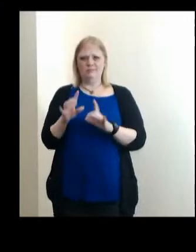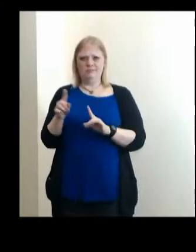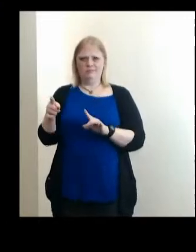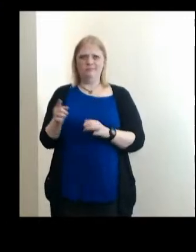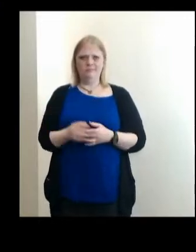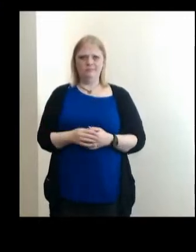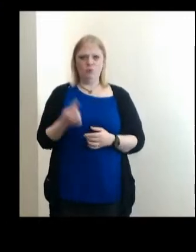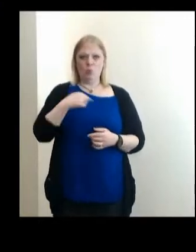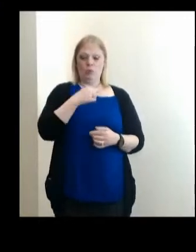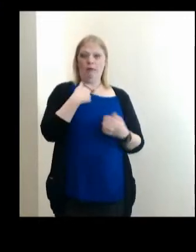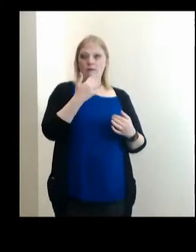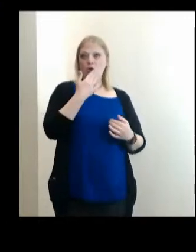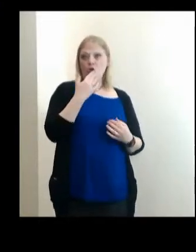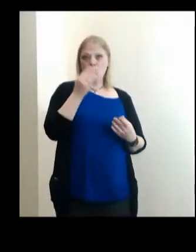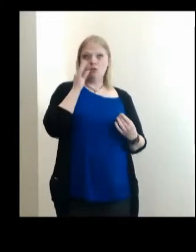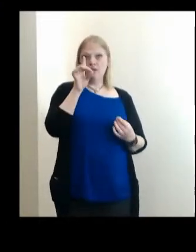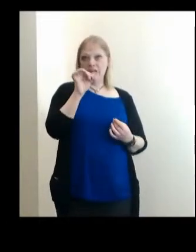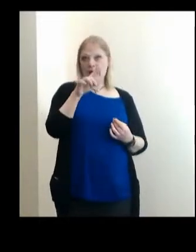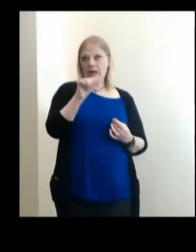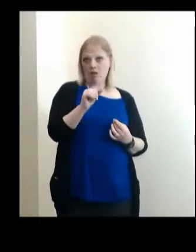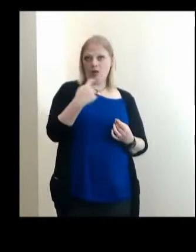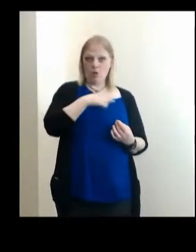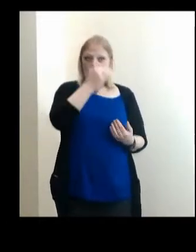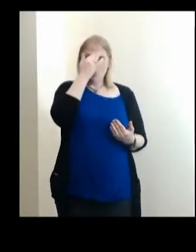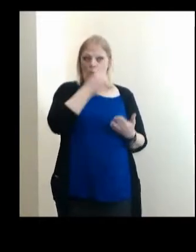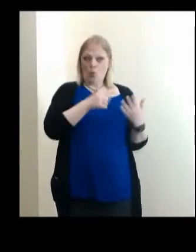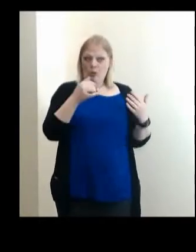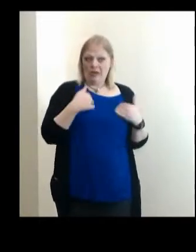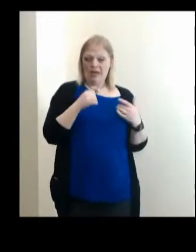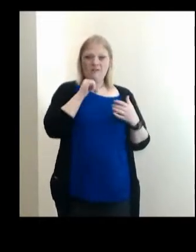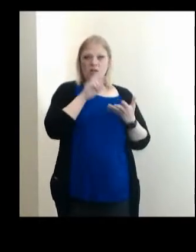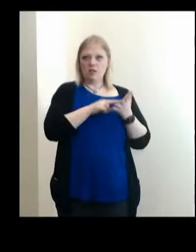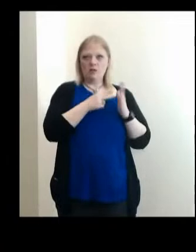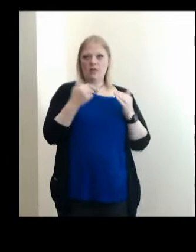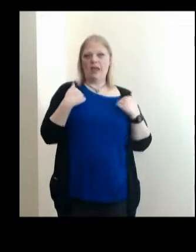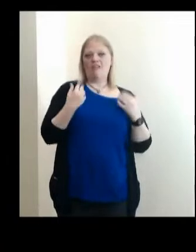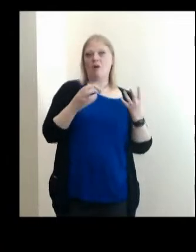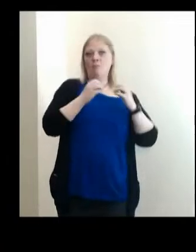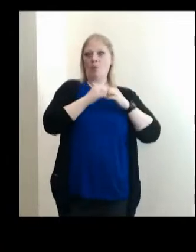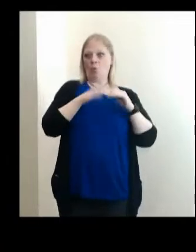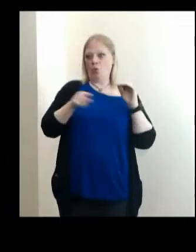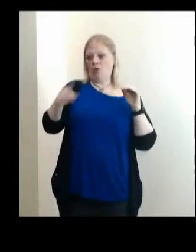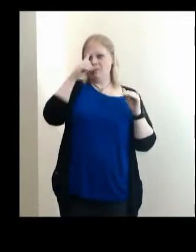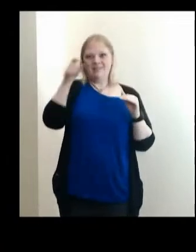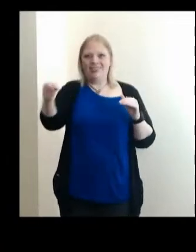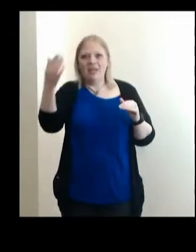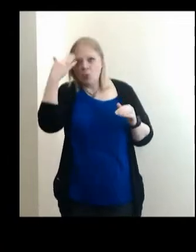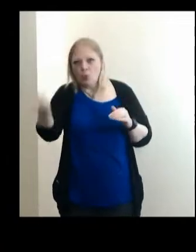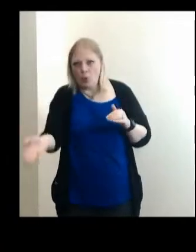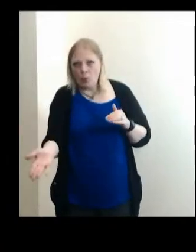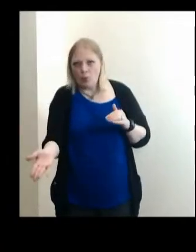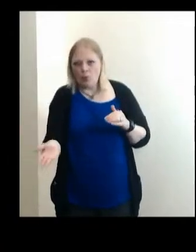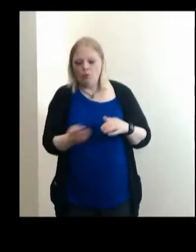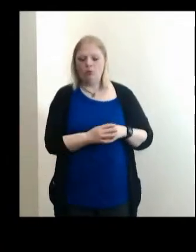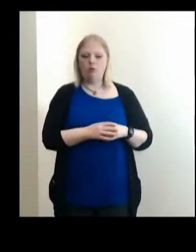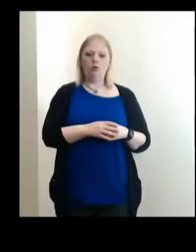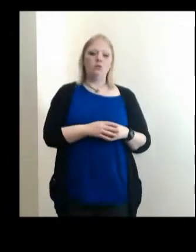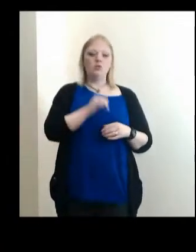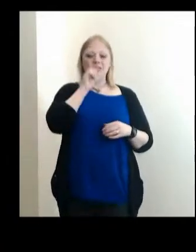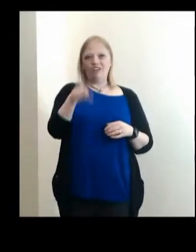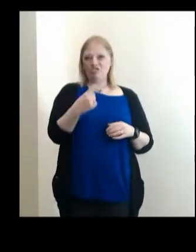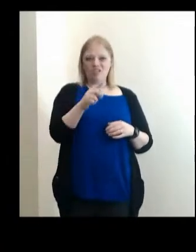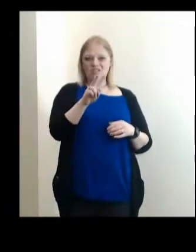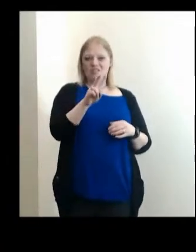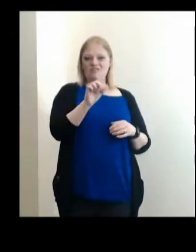we have good data. Just because we know what we have doesn't mean that we have more than everybody else, because they don't know what they have. And so it's really not just the